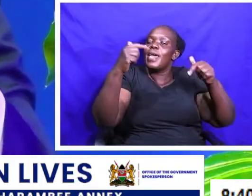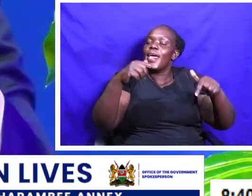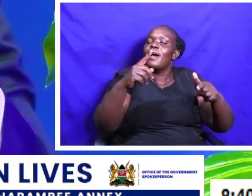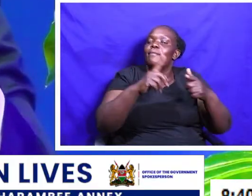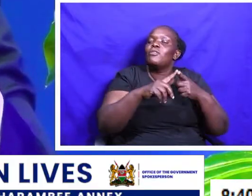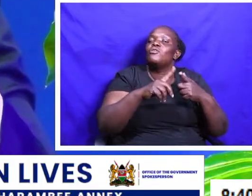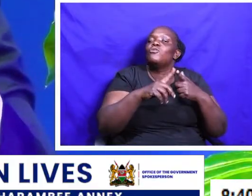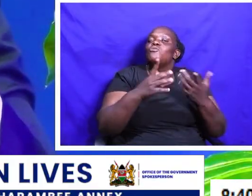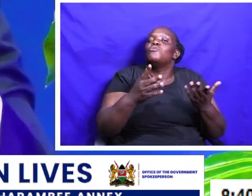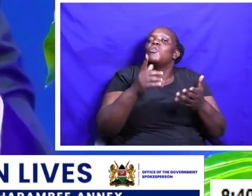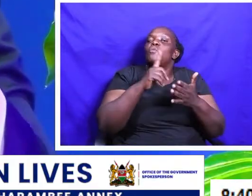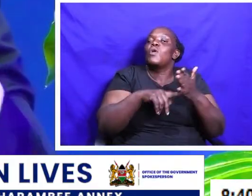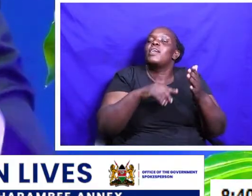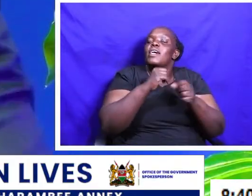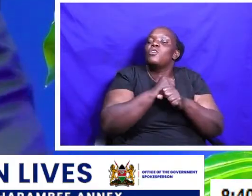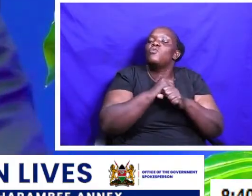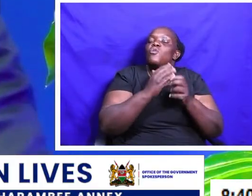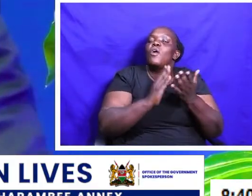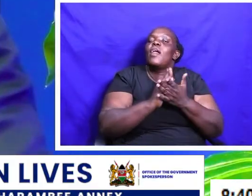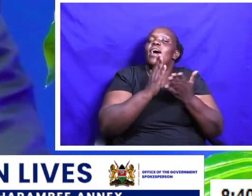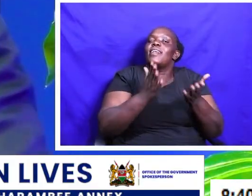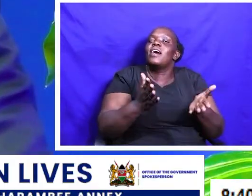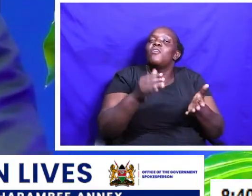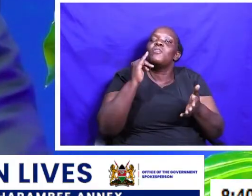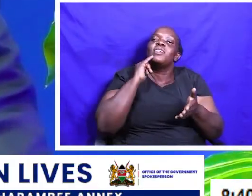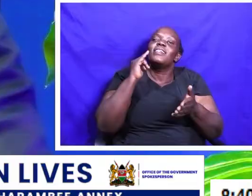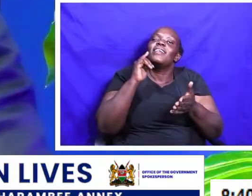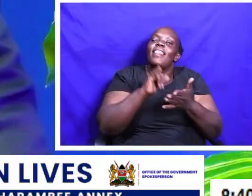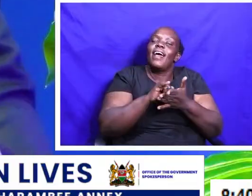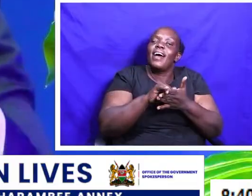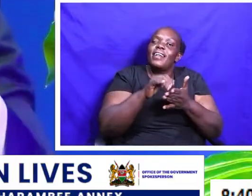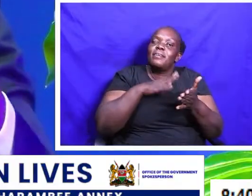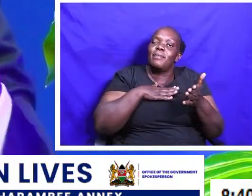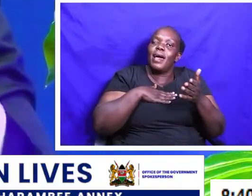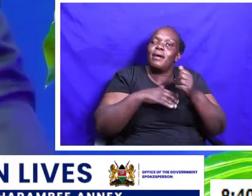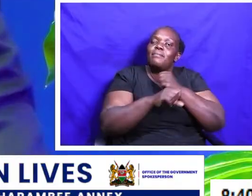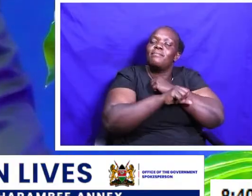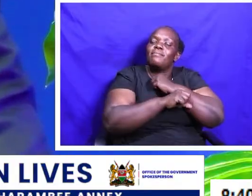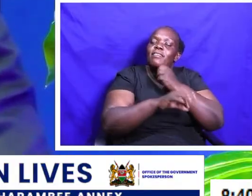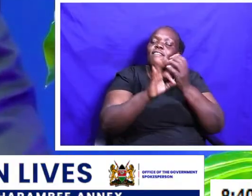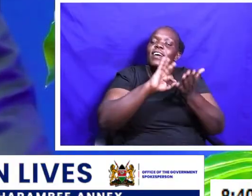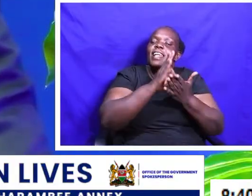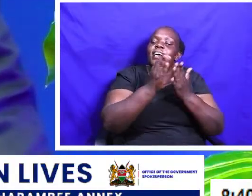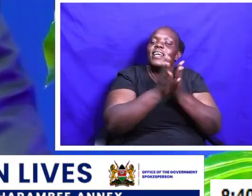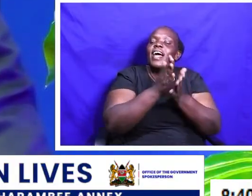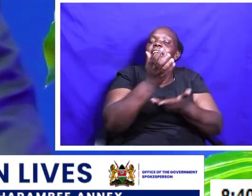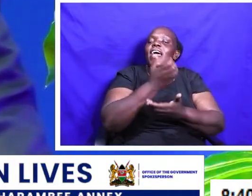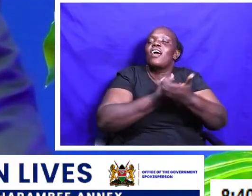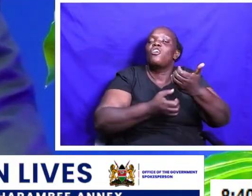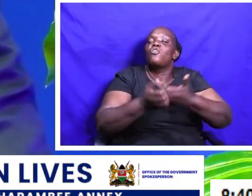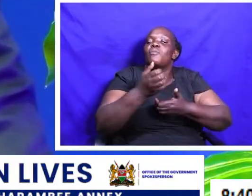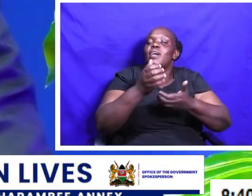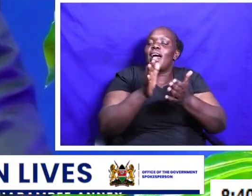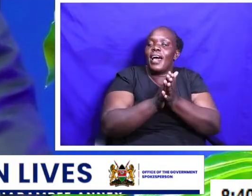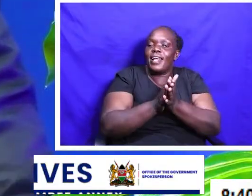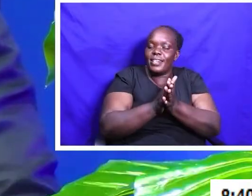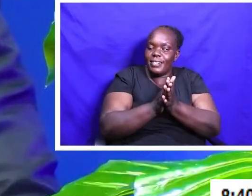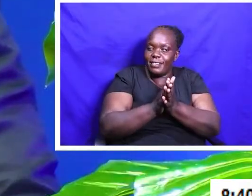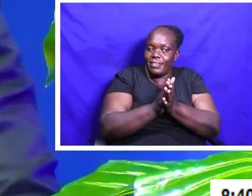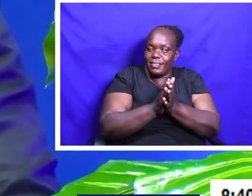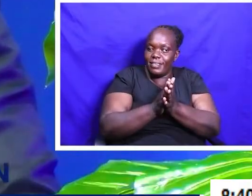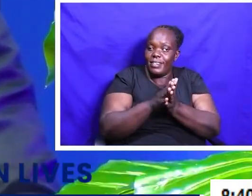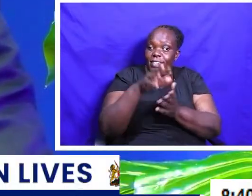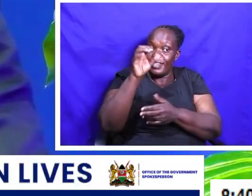how I came into what I do right now. Mm-hmm. Is that my background is in finance and economics. Okay. And